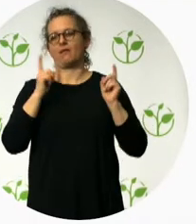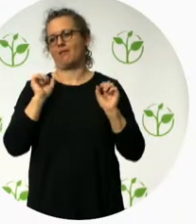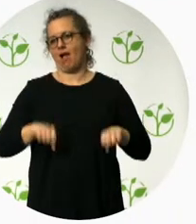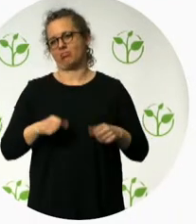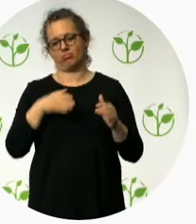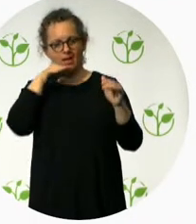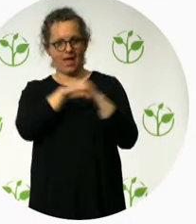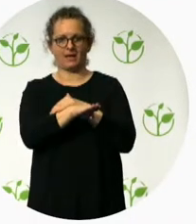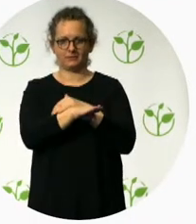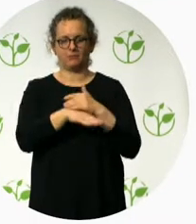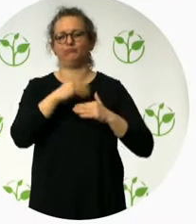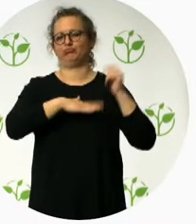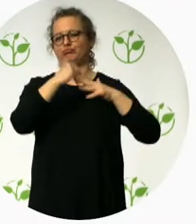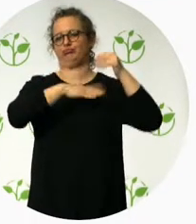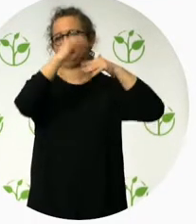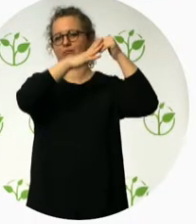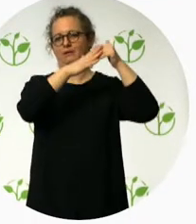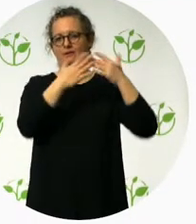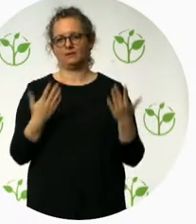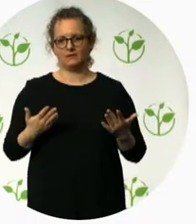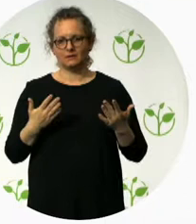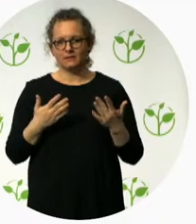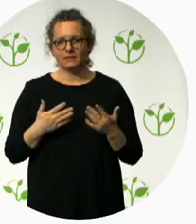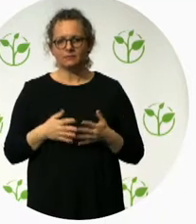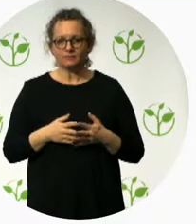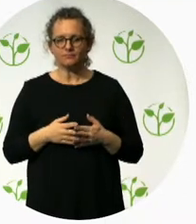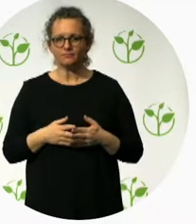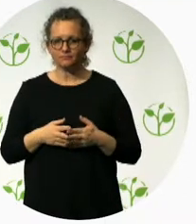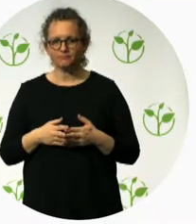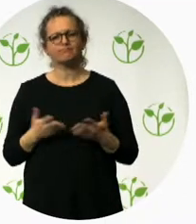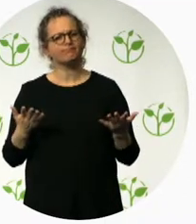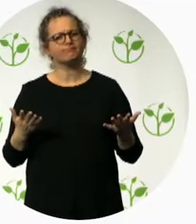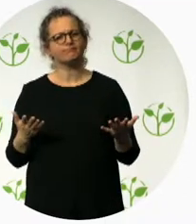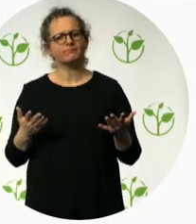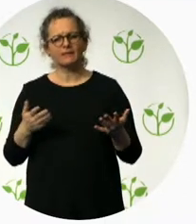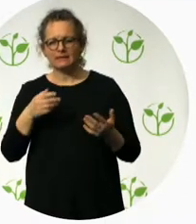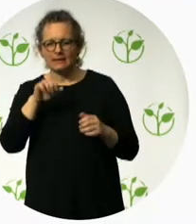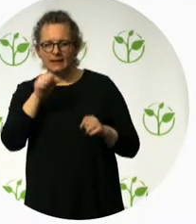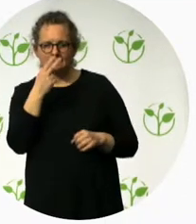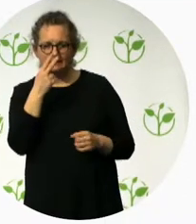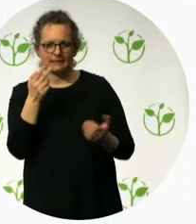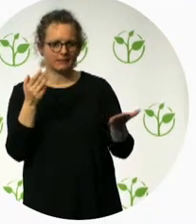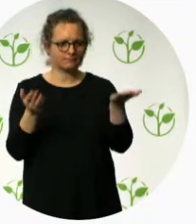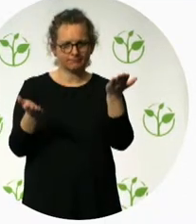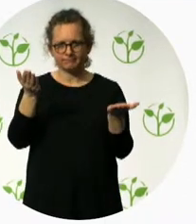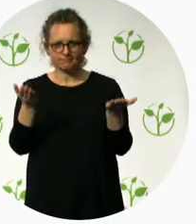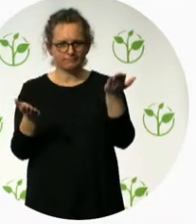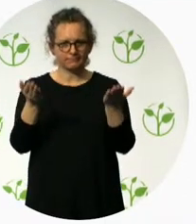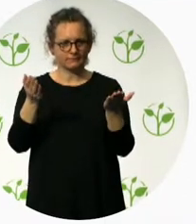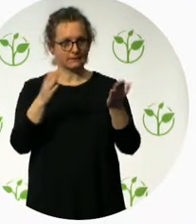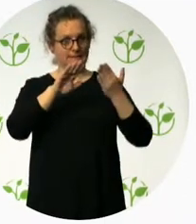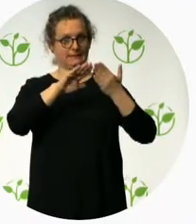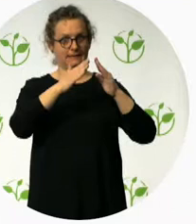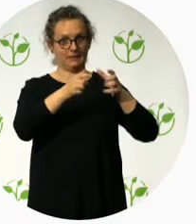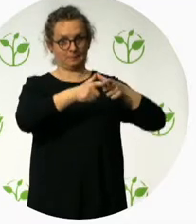you would realize is a huge achievement, because even in Colombo, the capital, you don't see